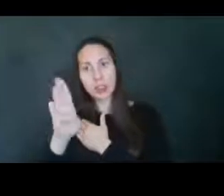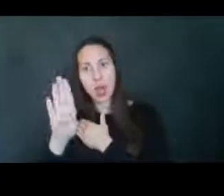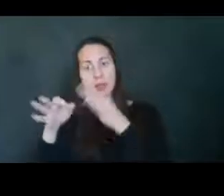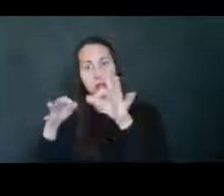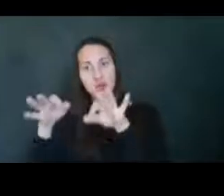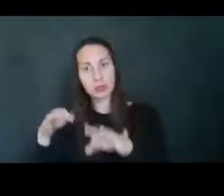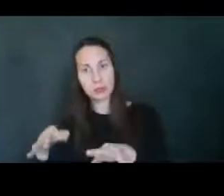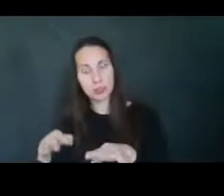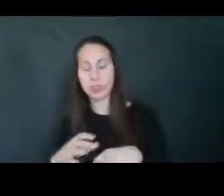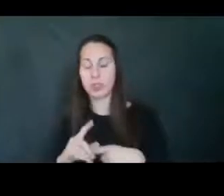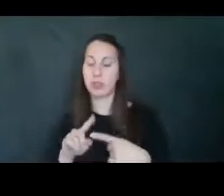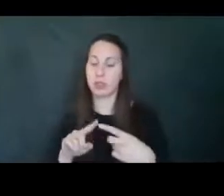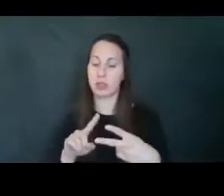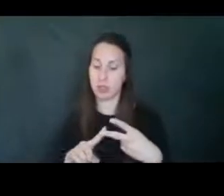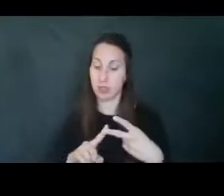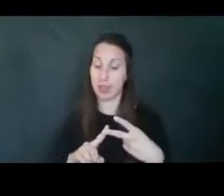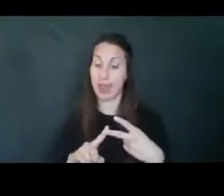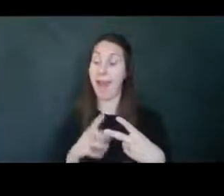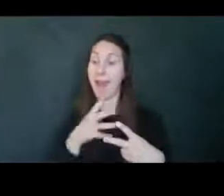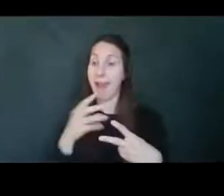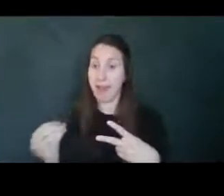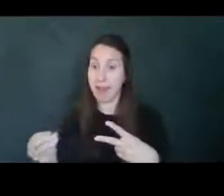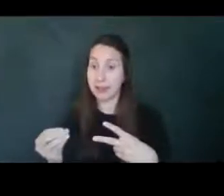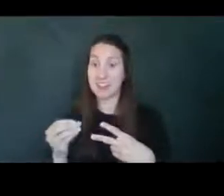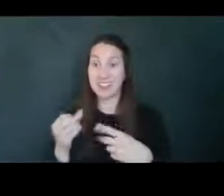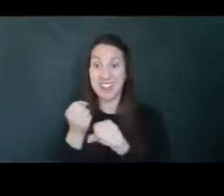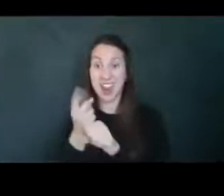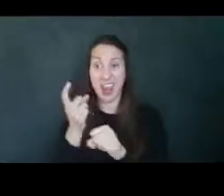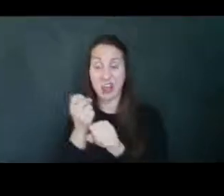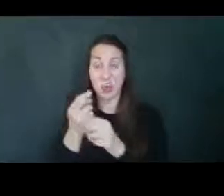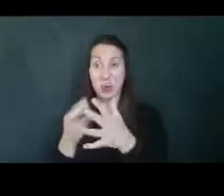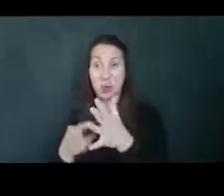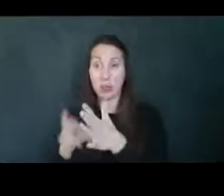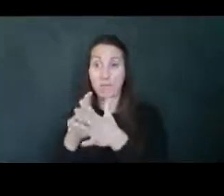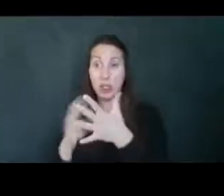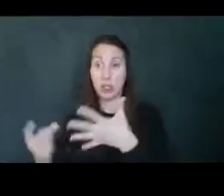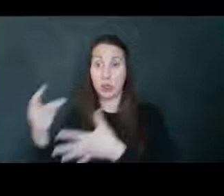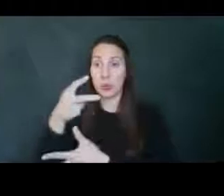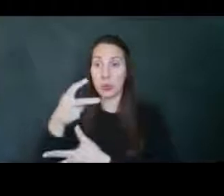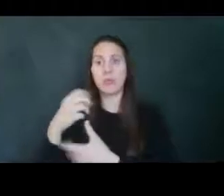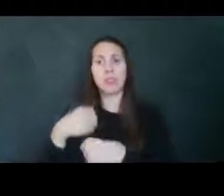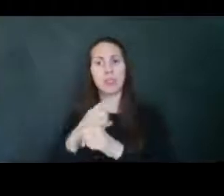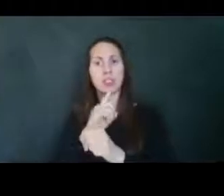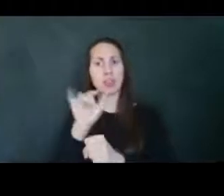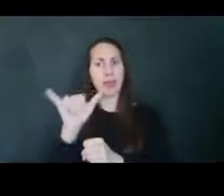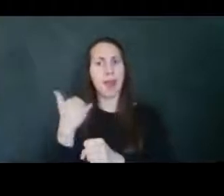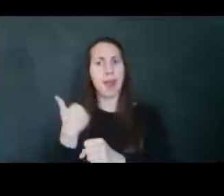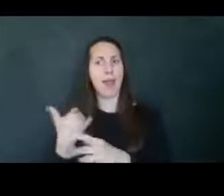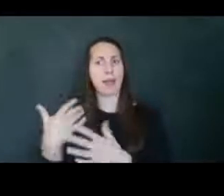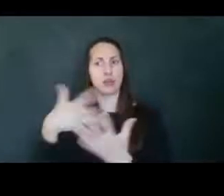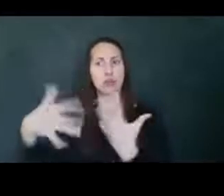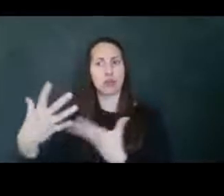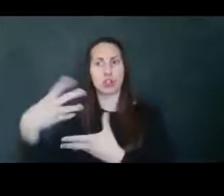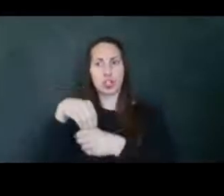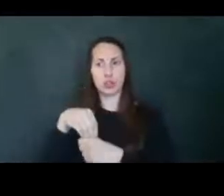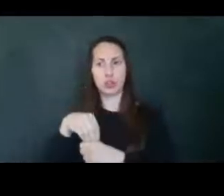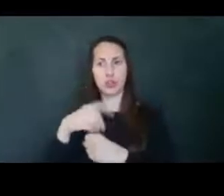including inclusion in an annual review, asking the question of how did you advance inclusion in